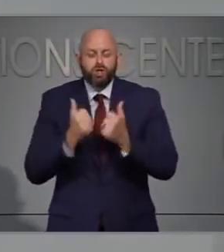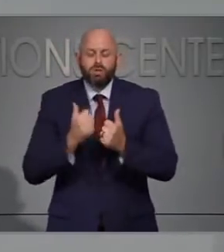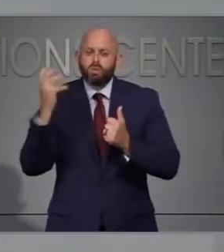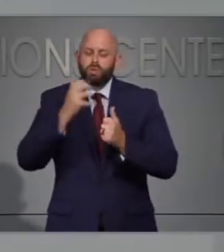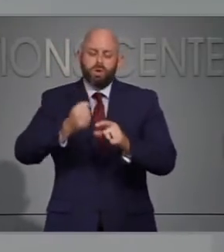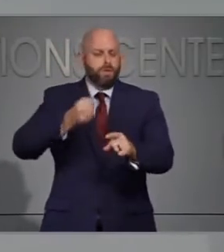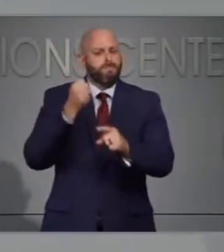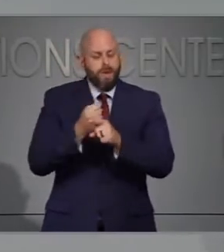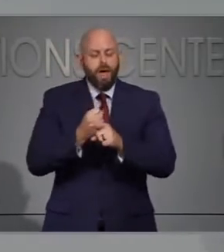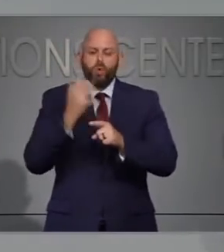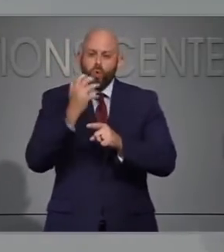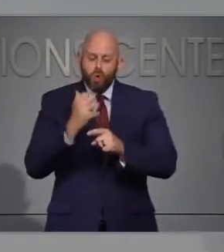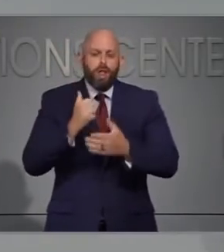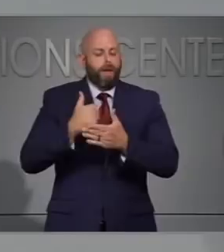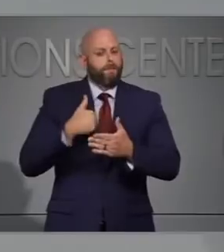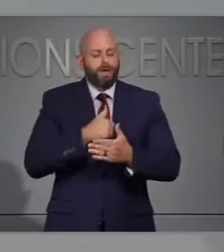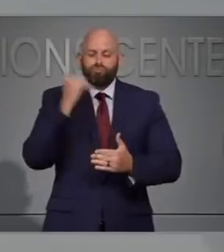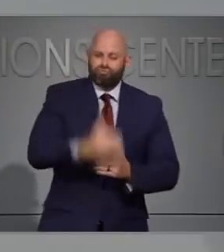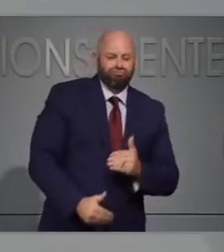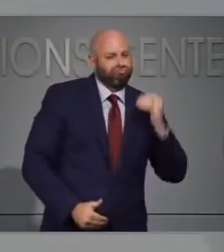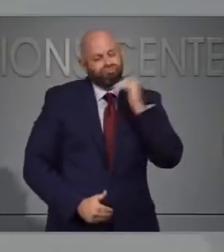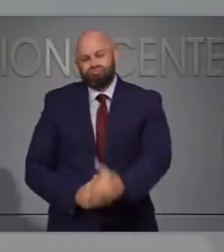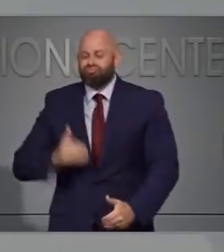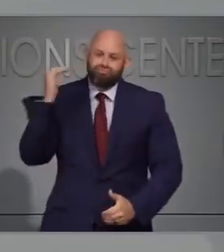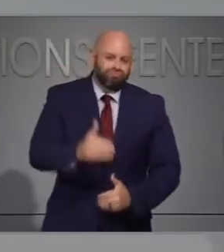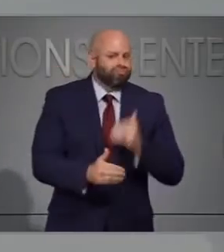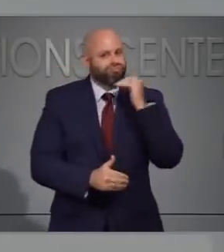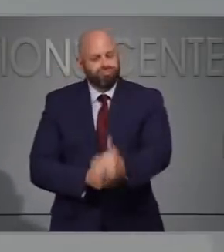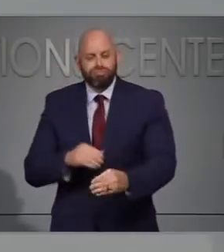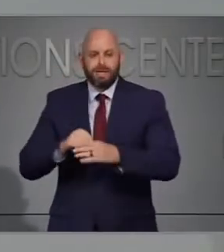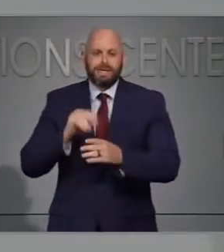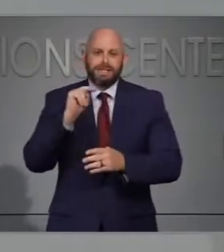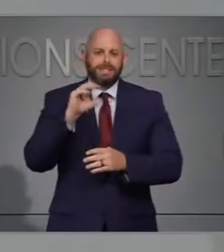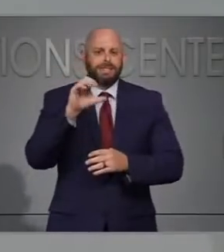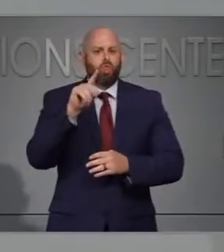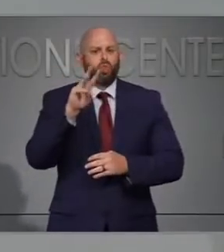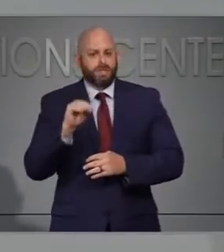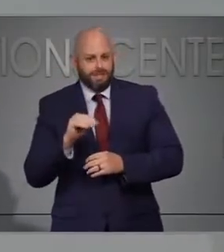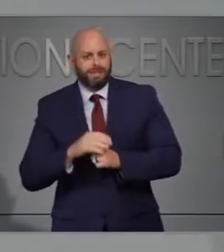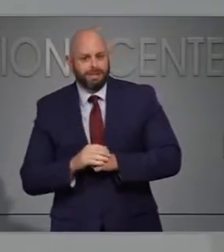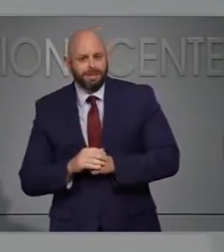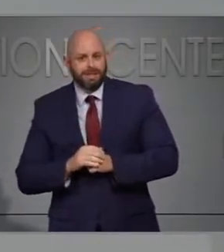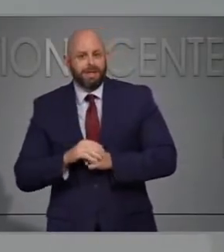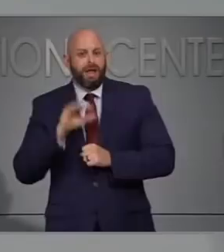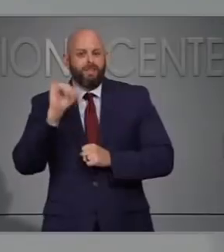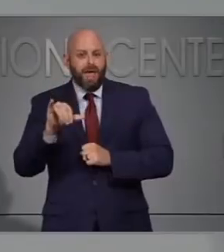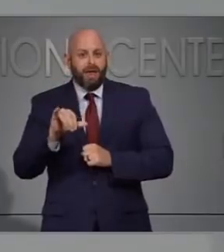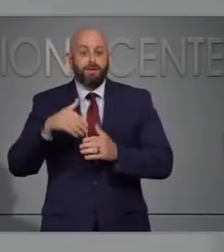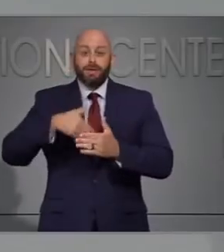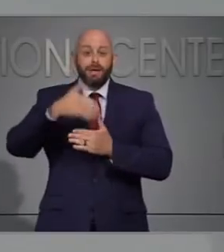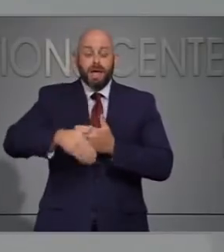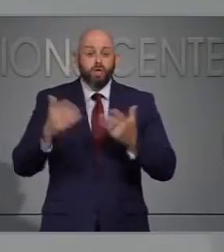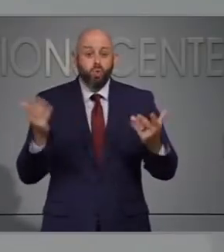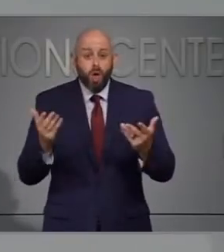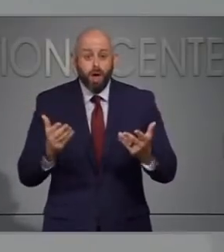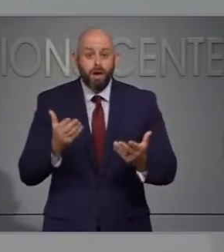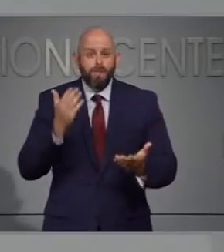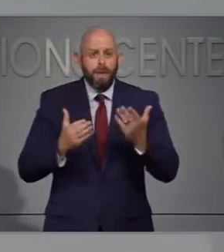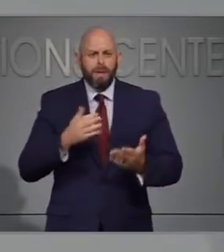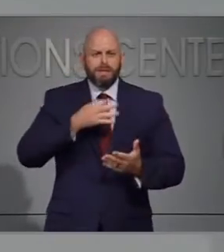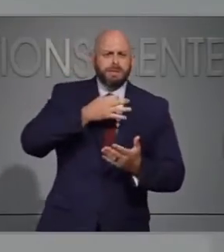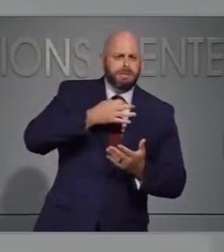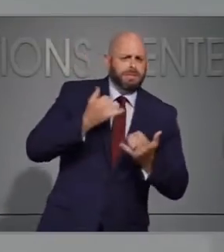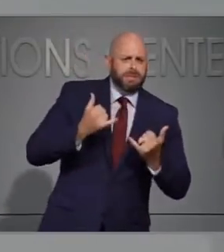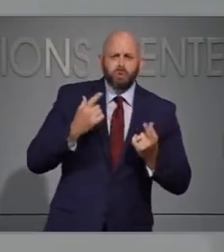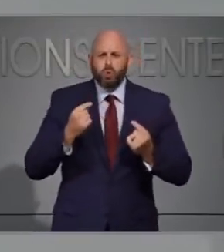monumental impact on the progress that you see in the NC Care 360 network so far. What's next for us? You may be asking,